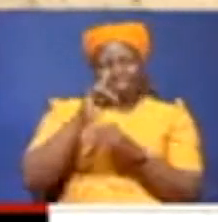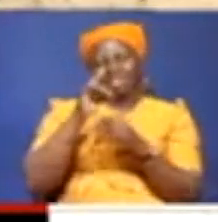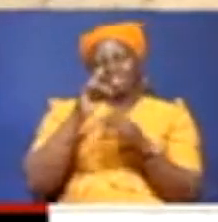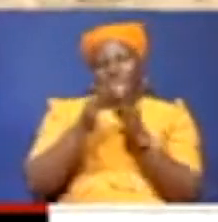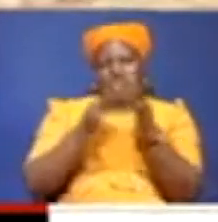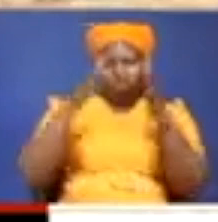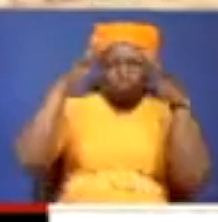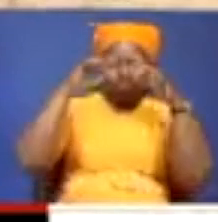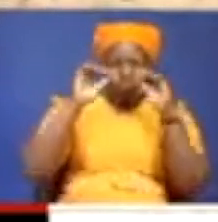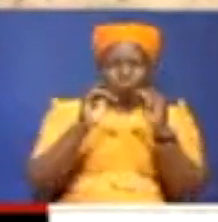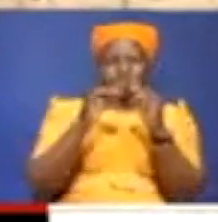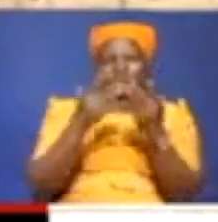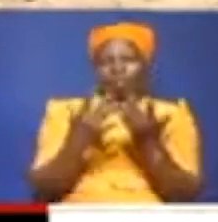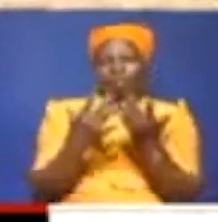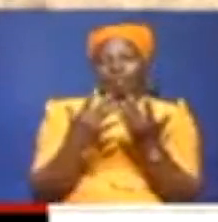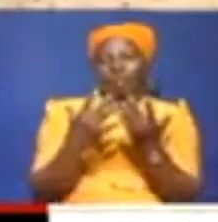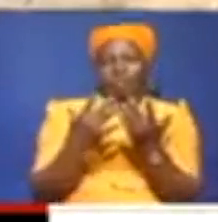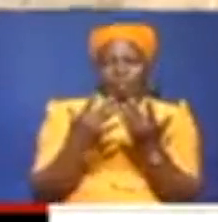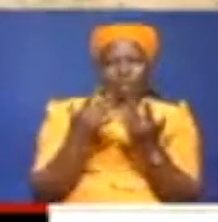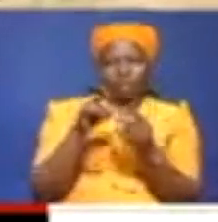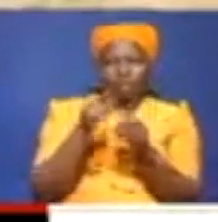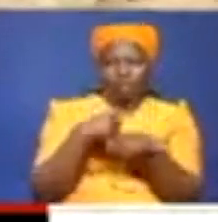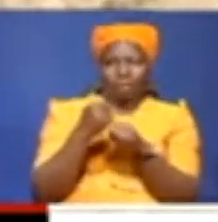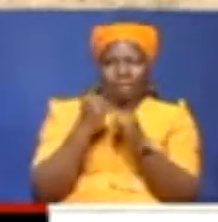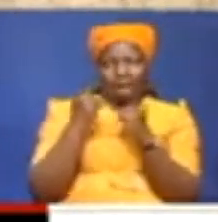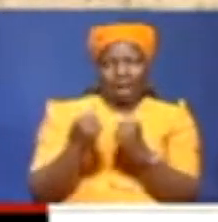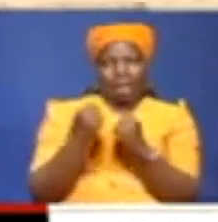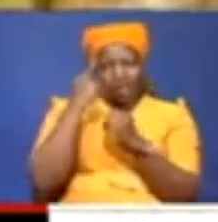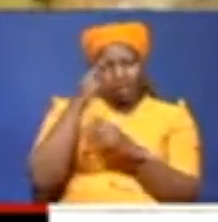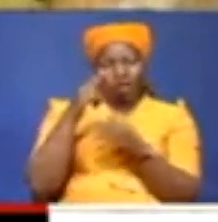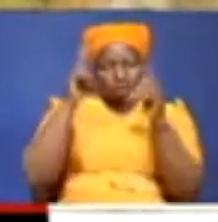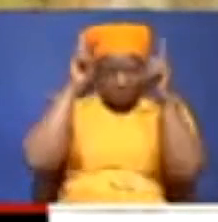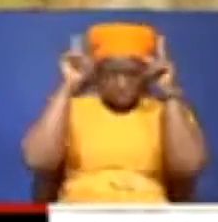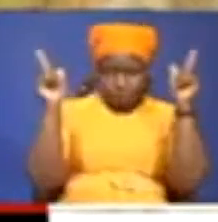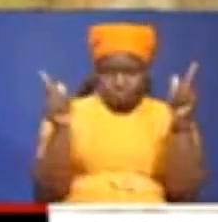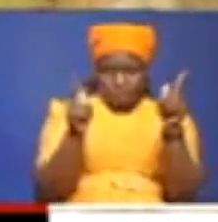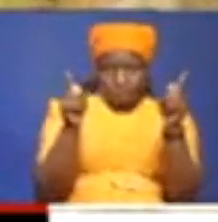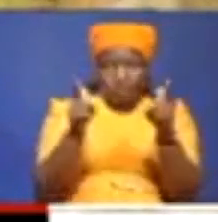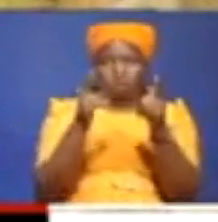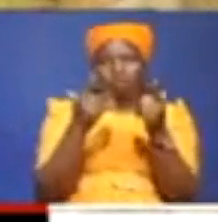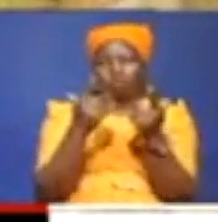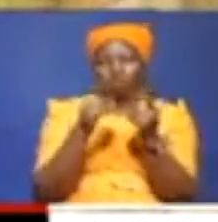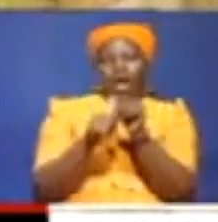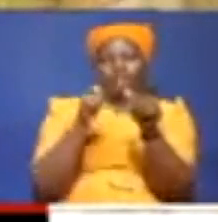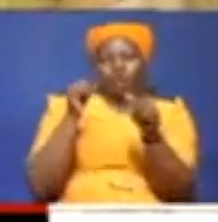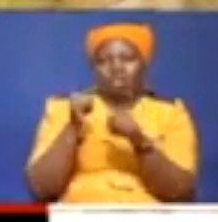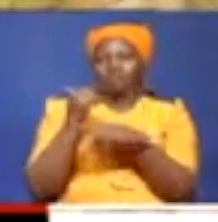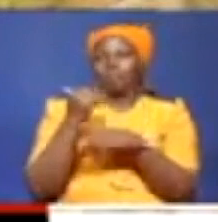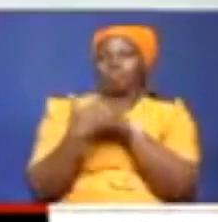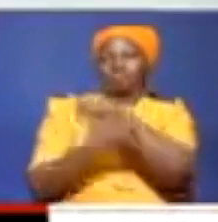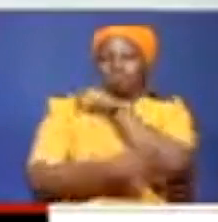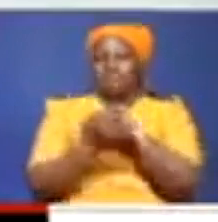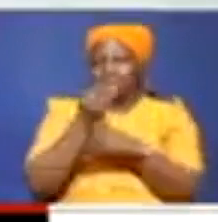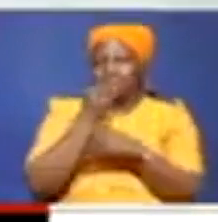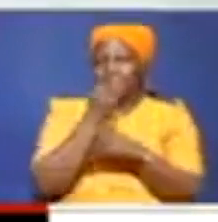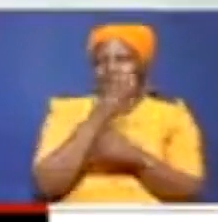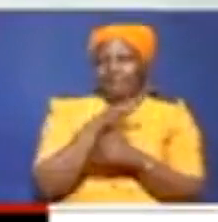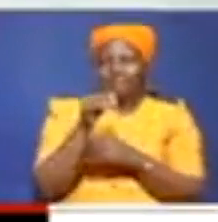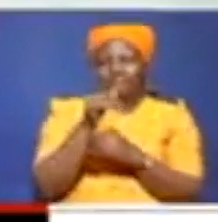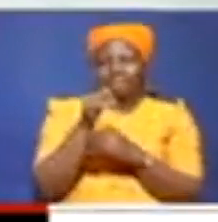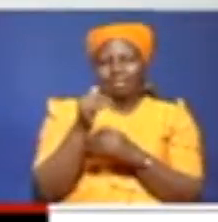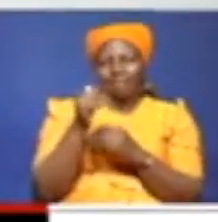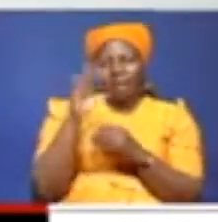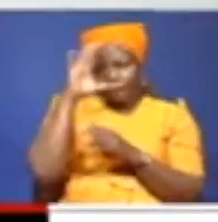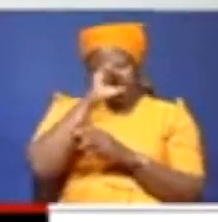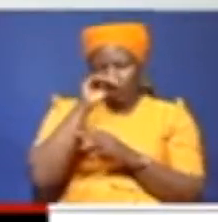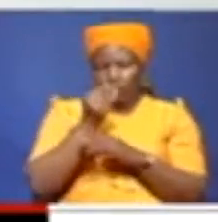difficult for pastoralist communities to escape malnutrition and food insecurity. To address these challenges, SNV Netherlands has